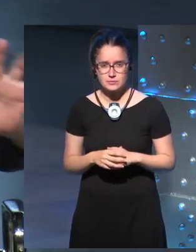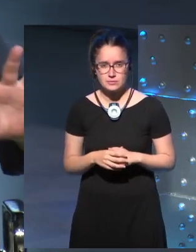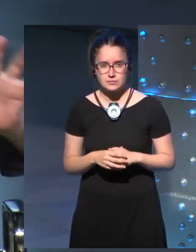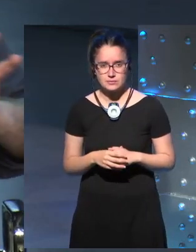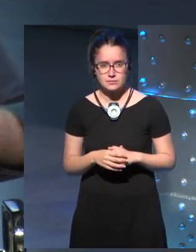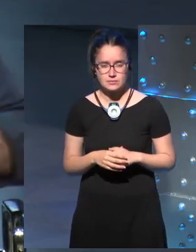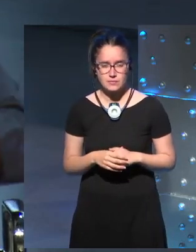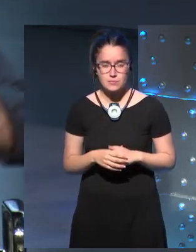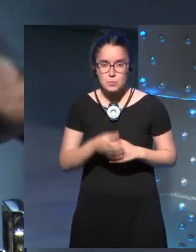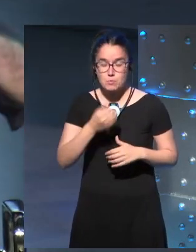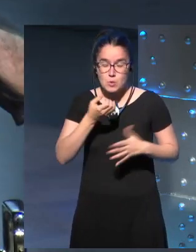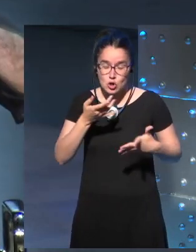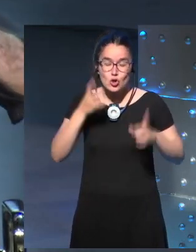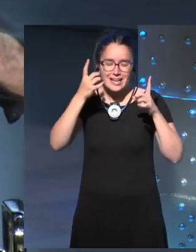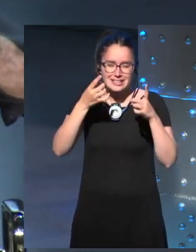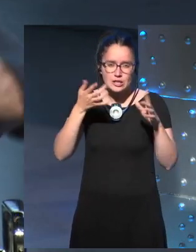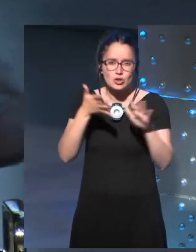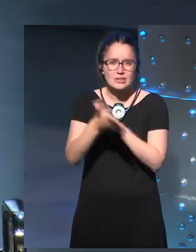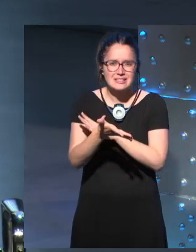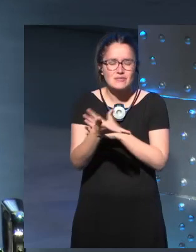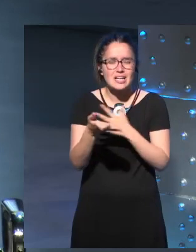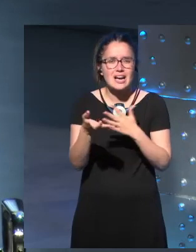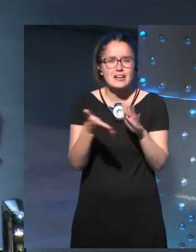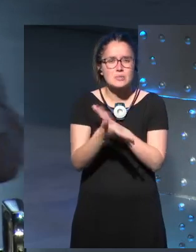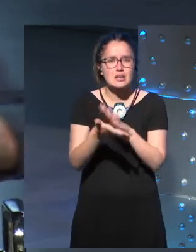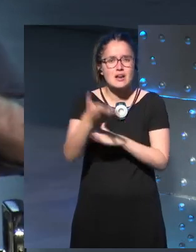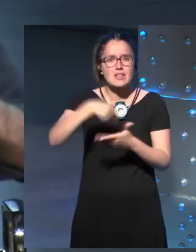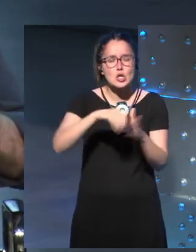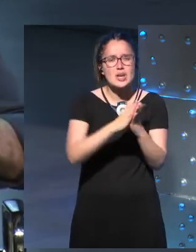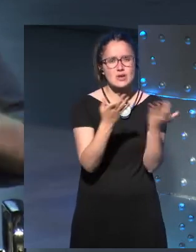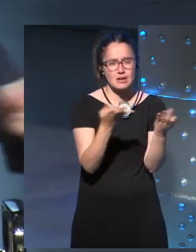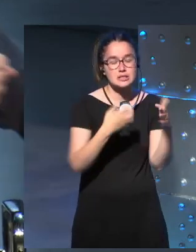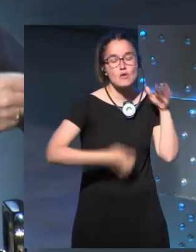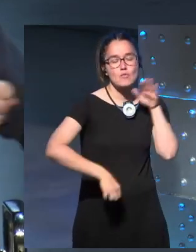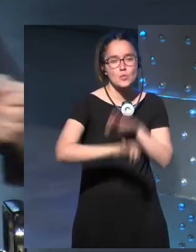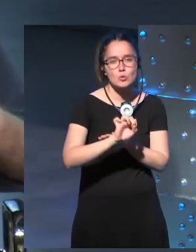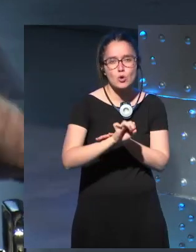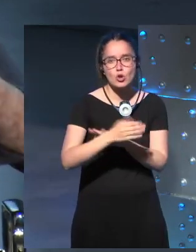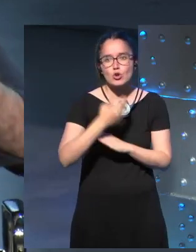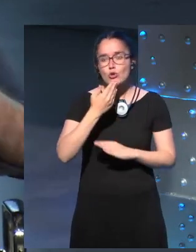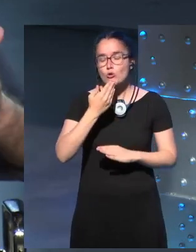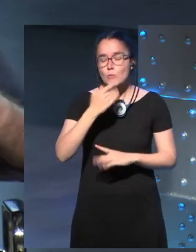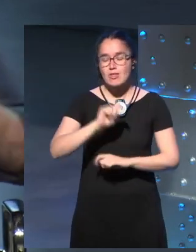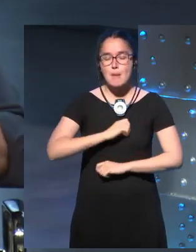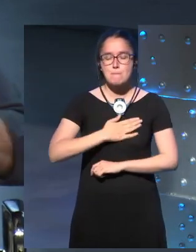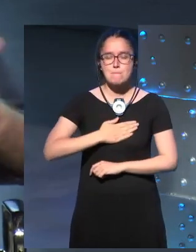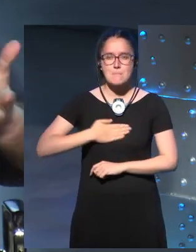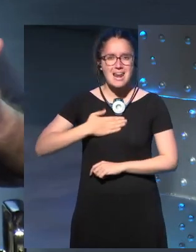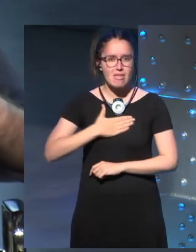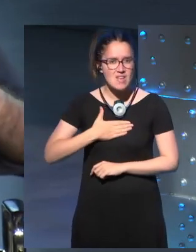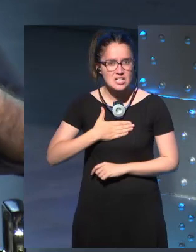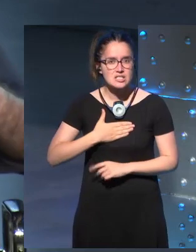what I try to say in the book is that football is a source of delight, a source of pleasure. We get time off from